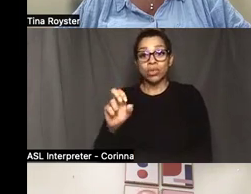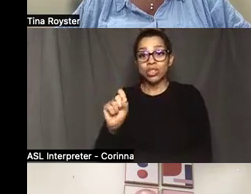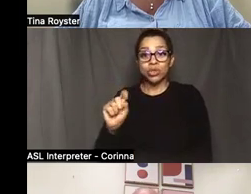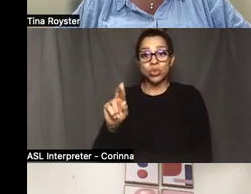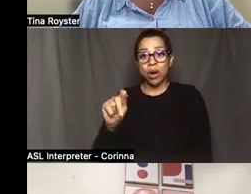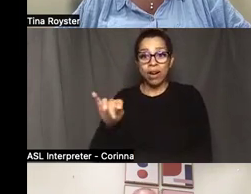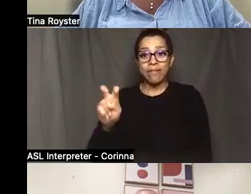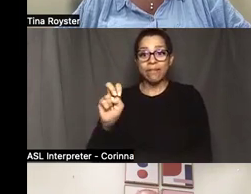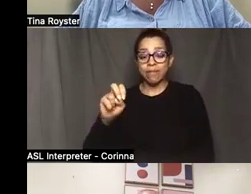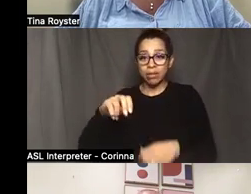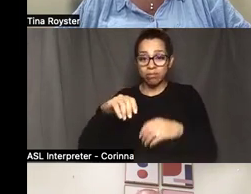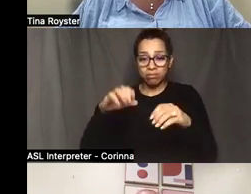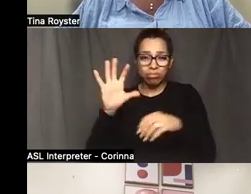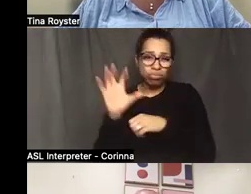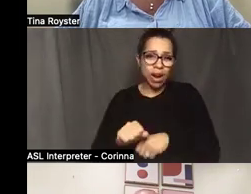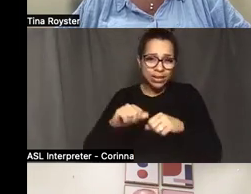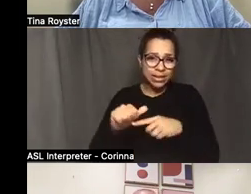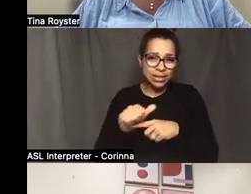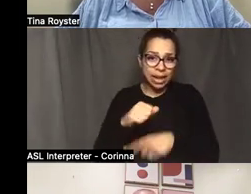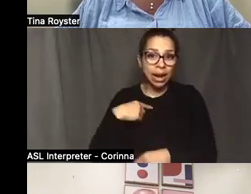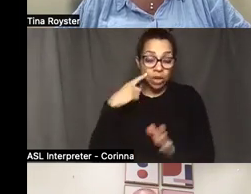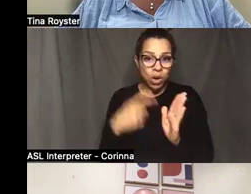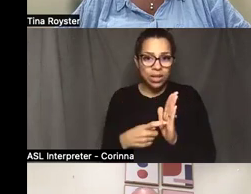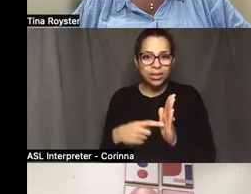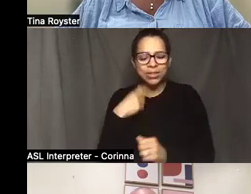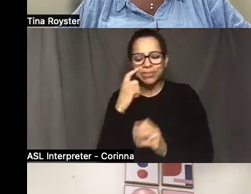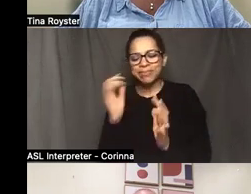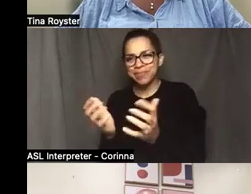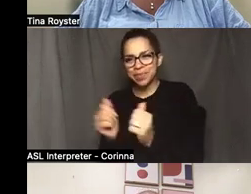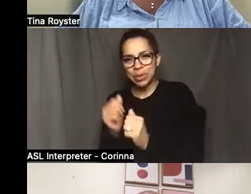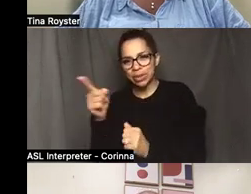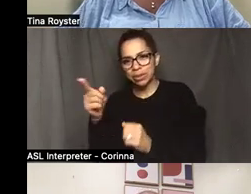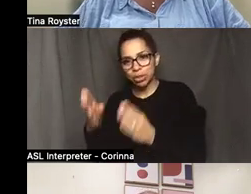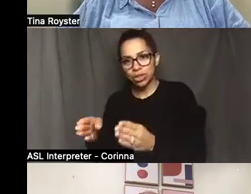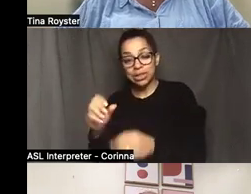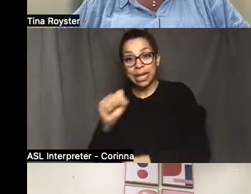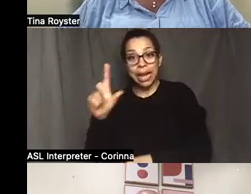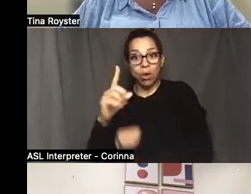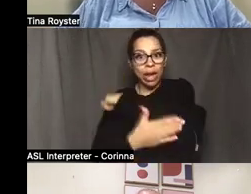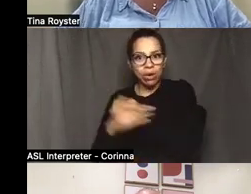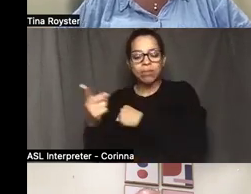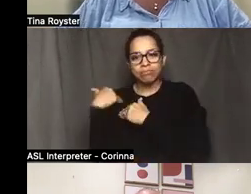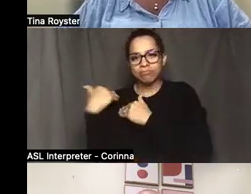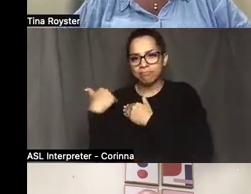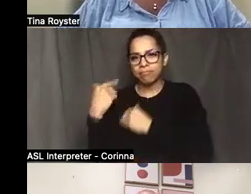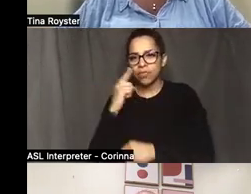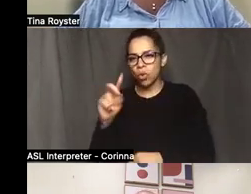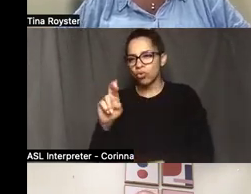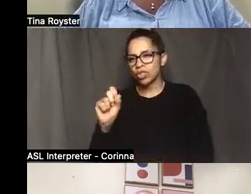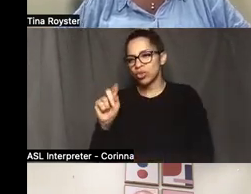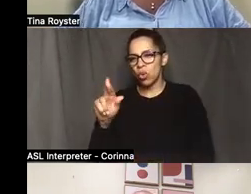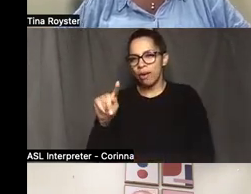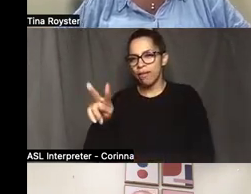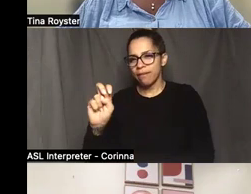have noticed, and I was speaking to the person at the San Diego County who's in charge of restorative for the whole county, and